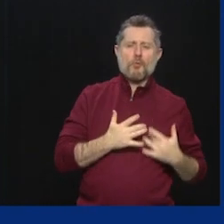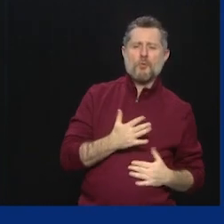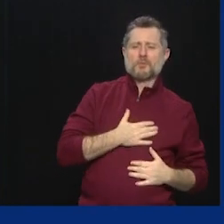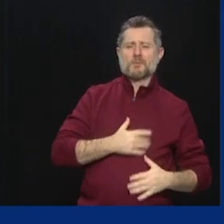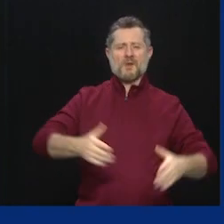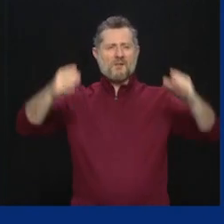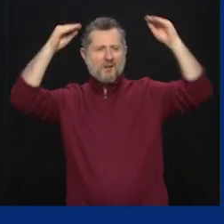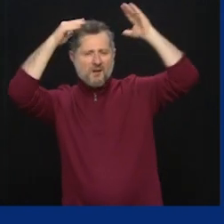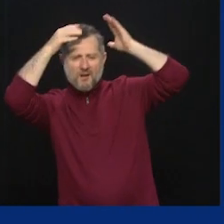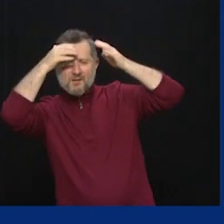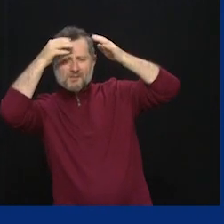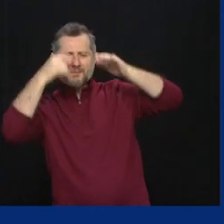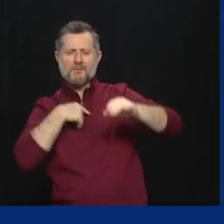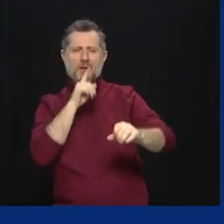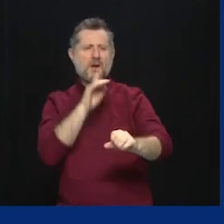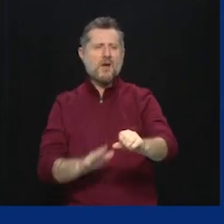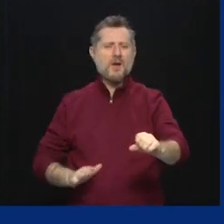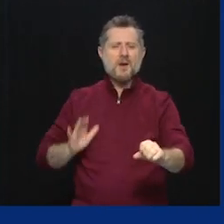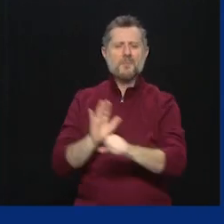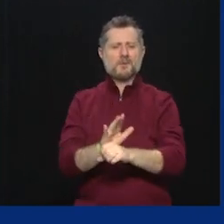off to all of you for the job done.